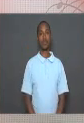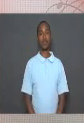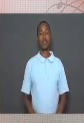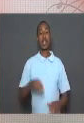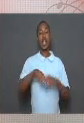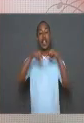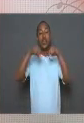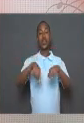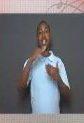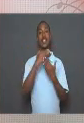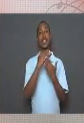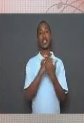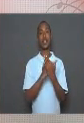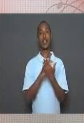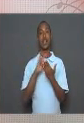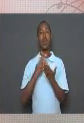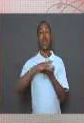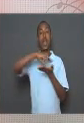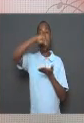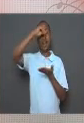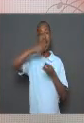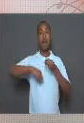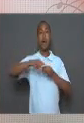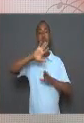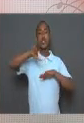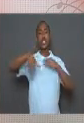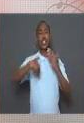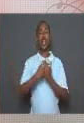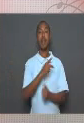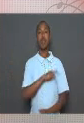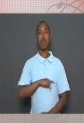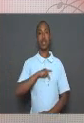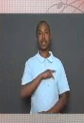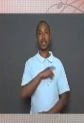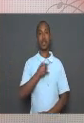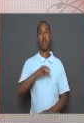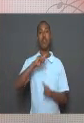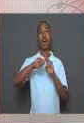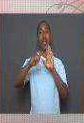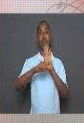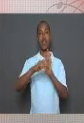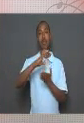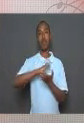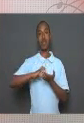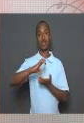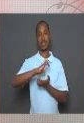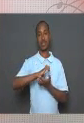In today's lesson, we learned about the general properties of ionic